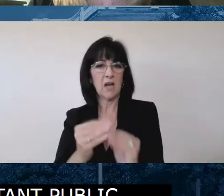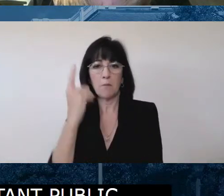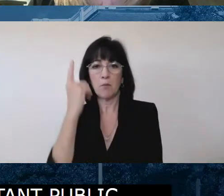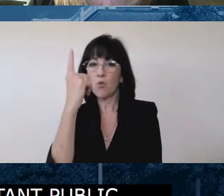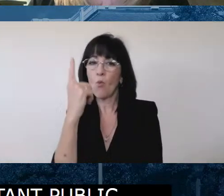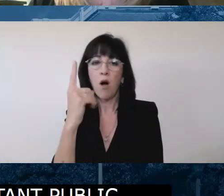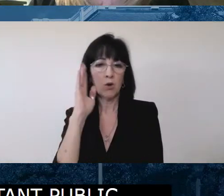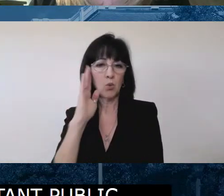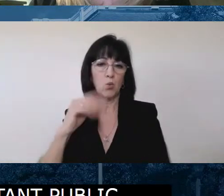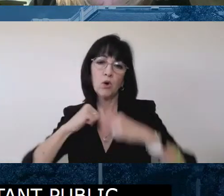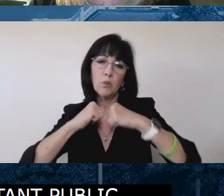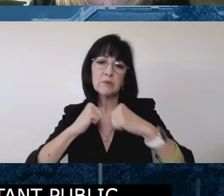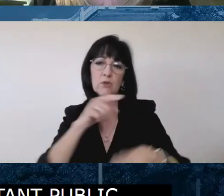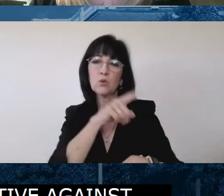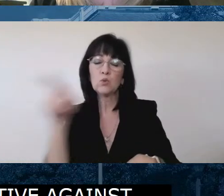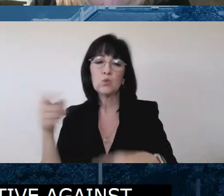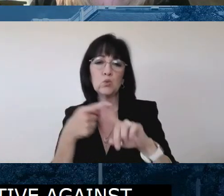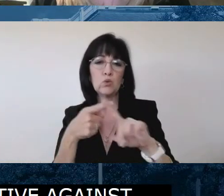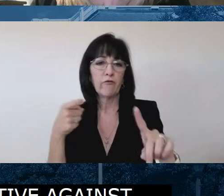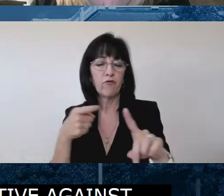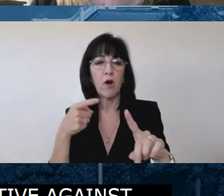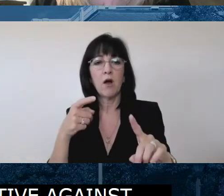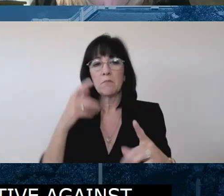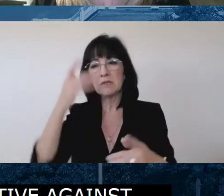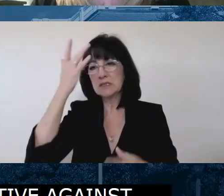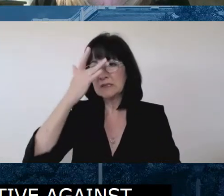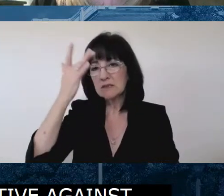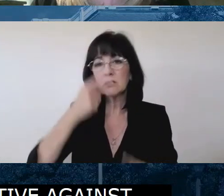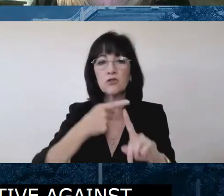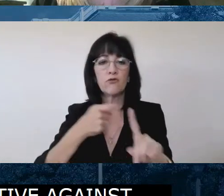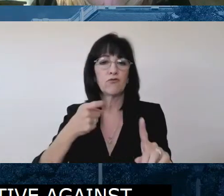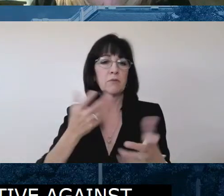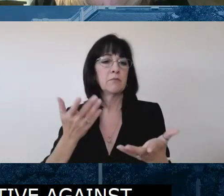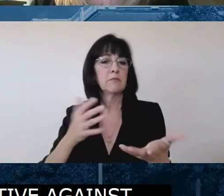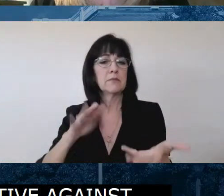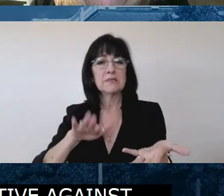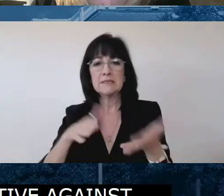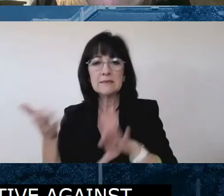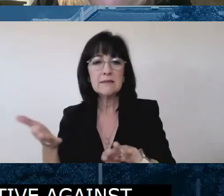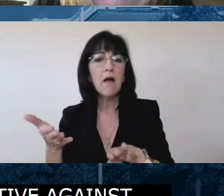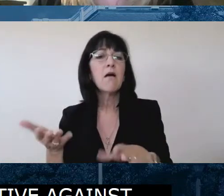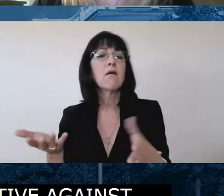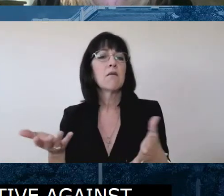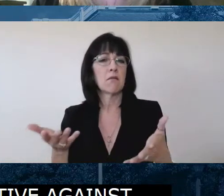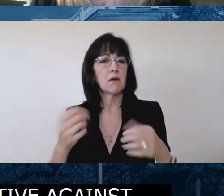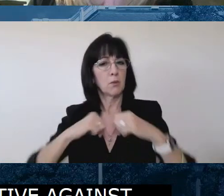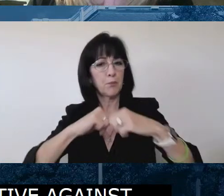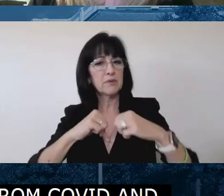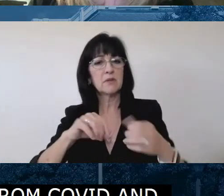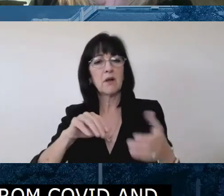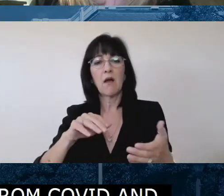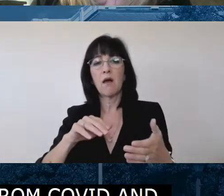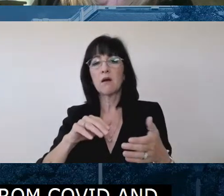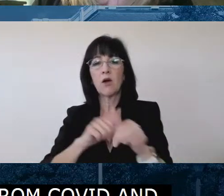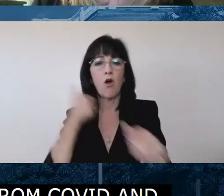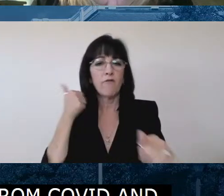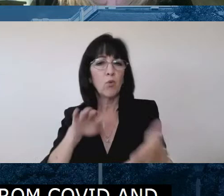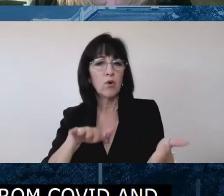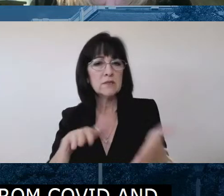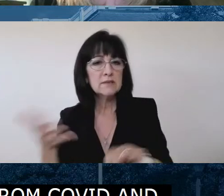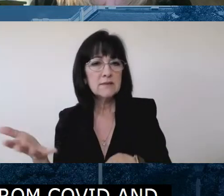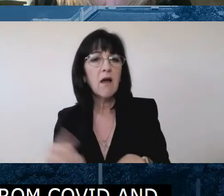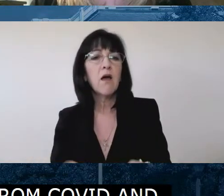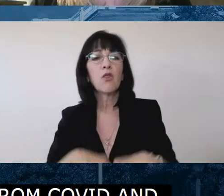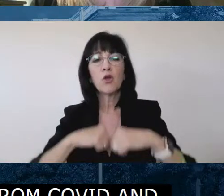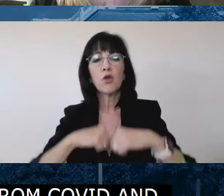hospitalization, and serious illness from COVID and its variant strains, including Delta. And the majority of infections